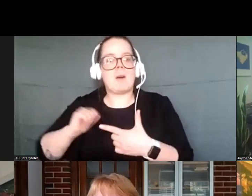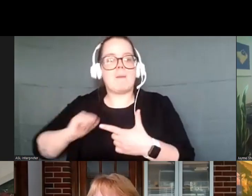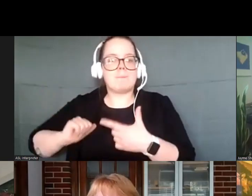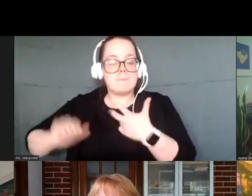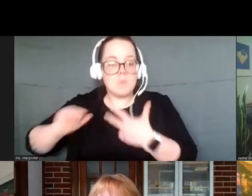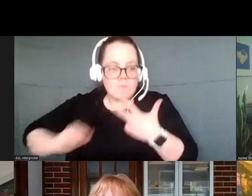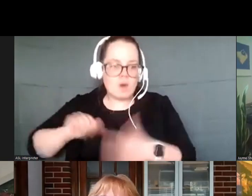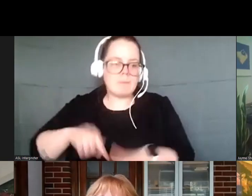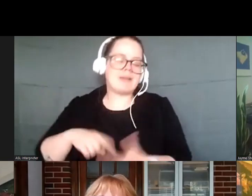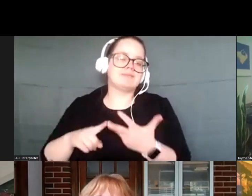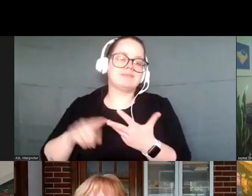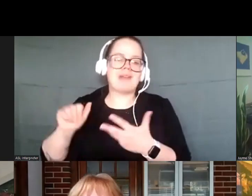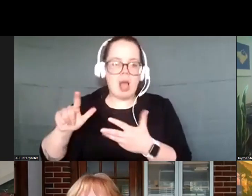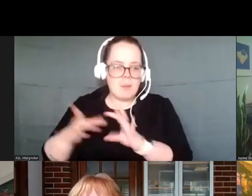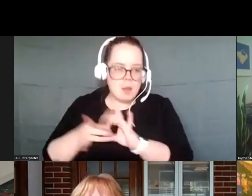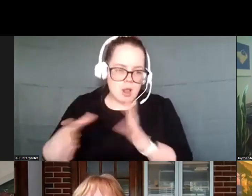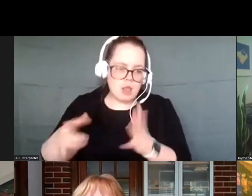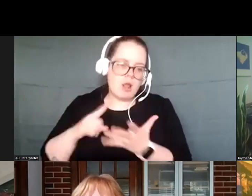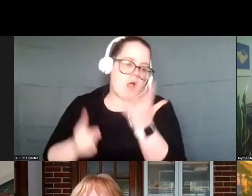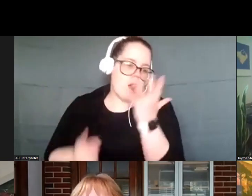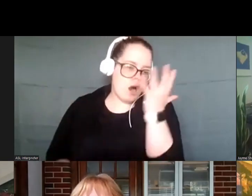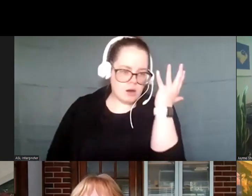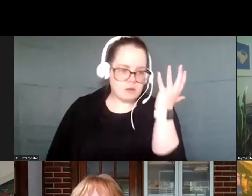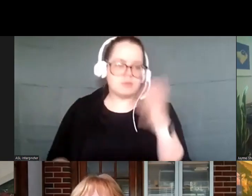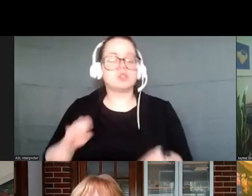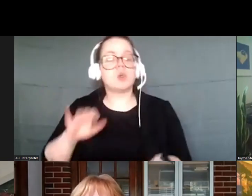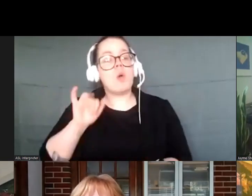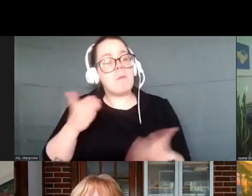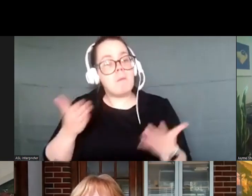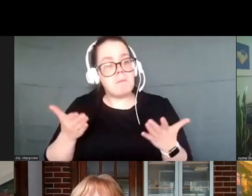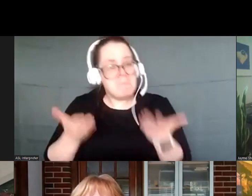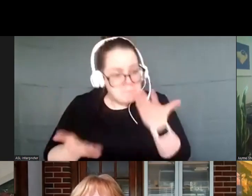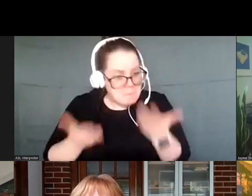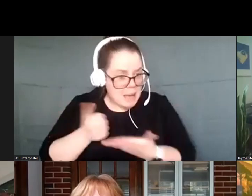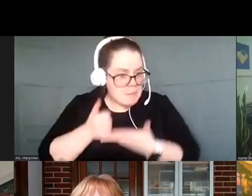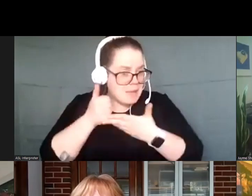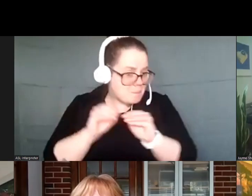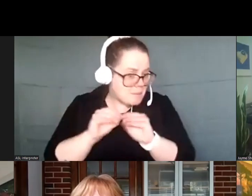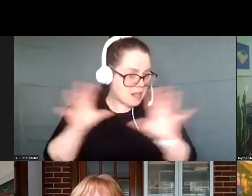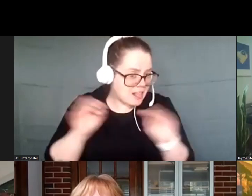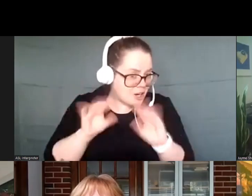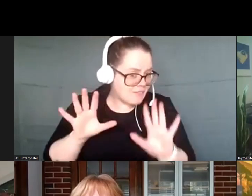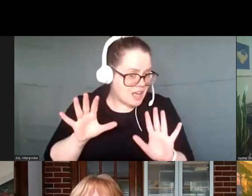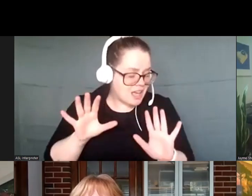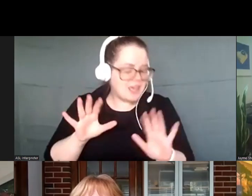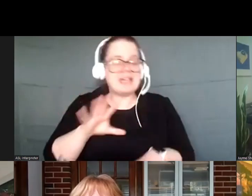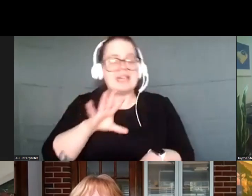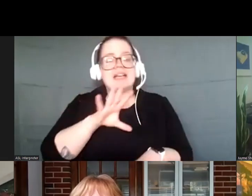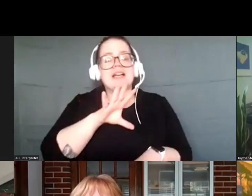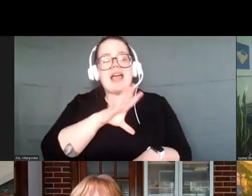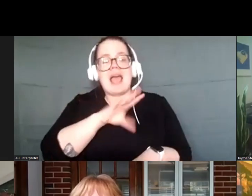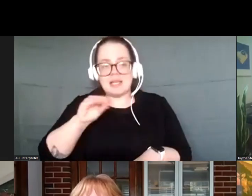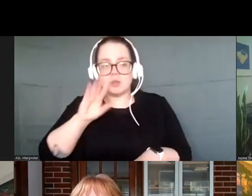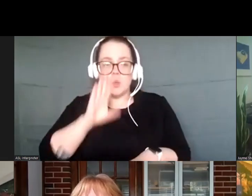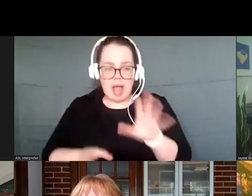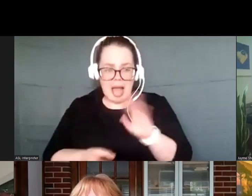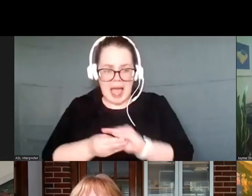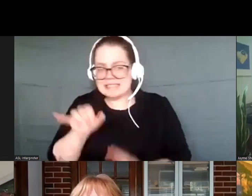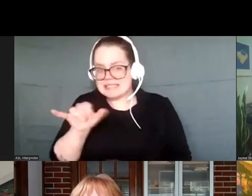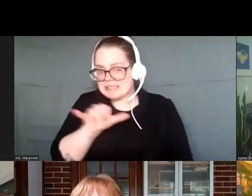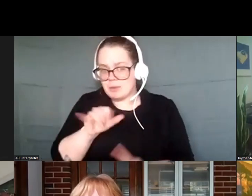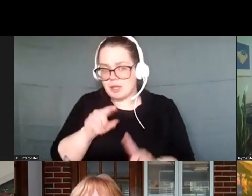cetera. So that might help just kind of clarify what you're looking for. And I'll just say, similarly to the advice that I opened up